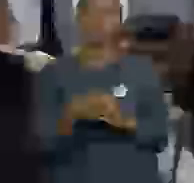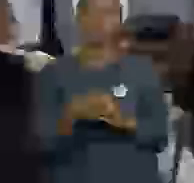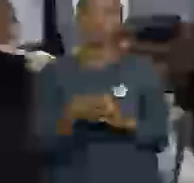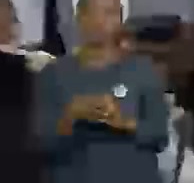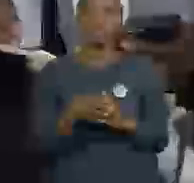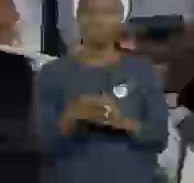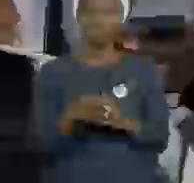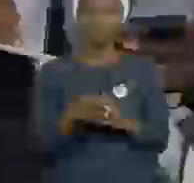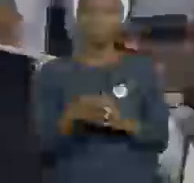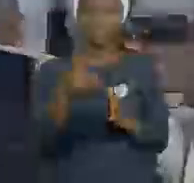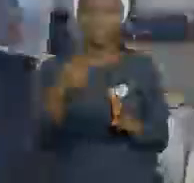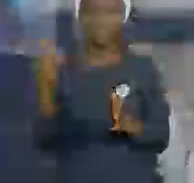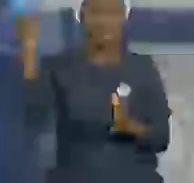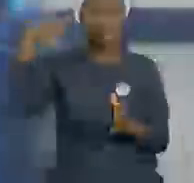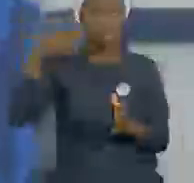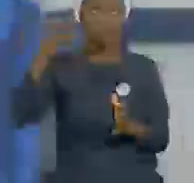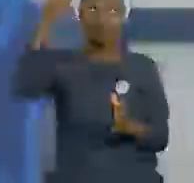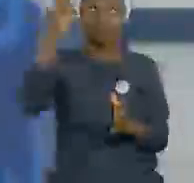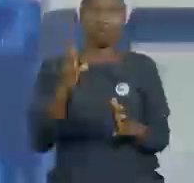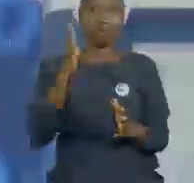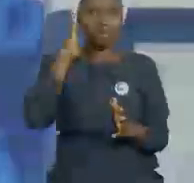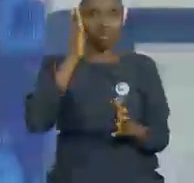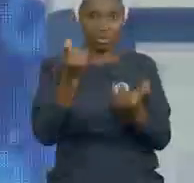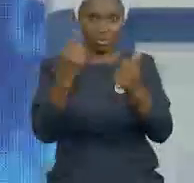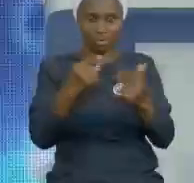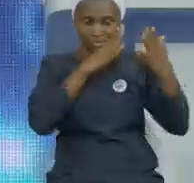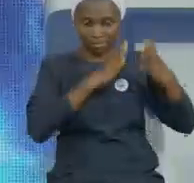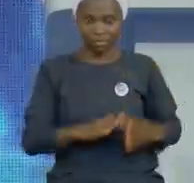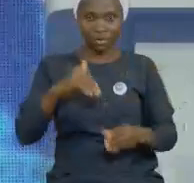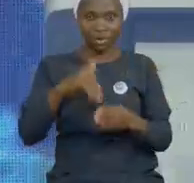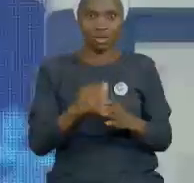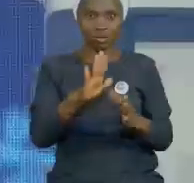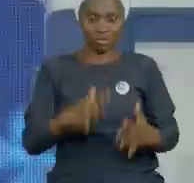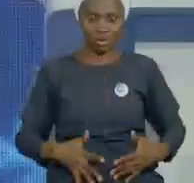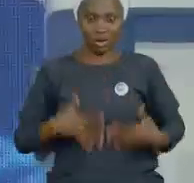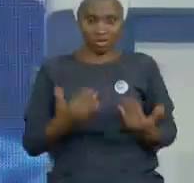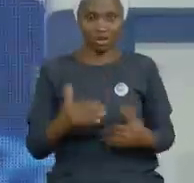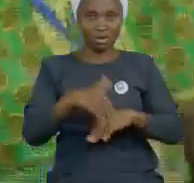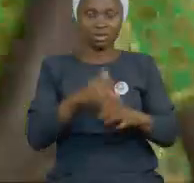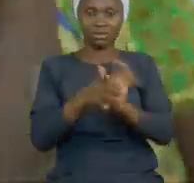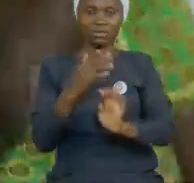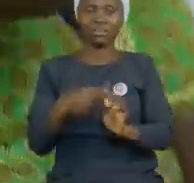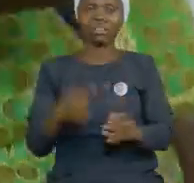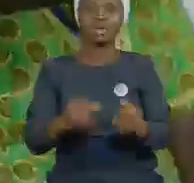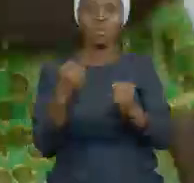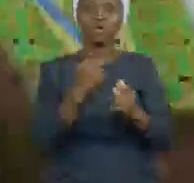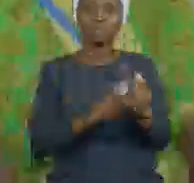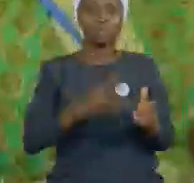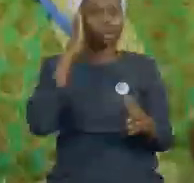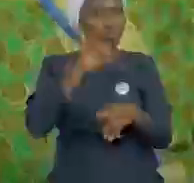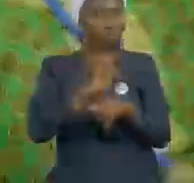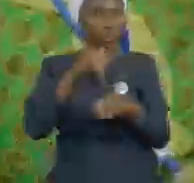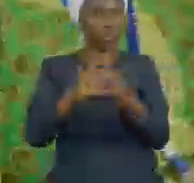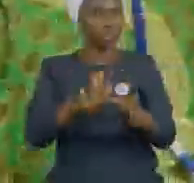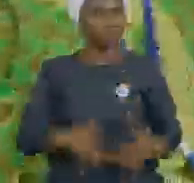The grace of the Lord will flow into your life tonight. The power of the Lord will work in your life tonight.